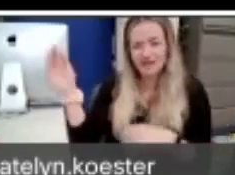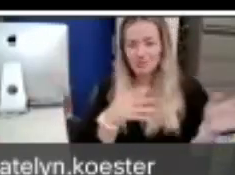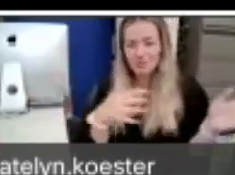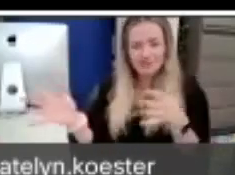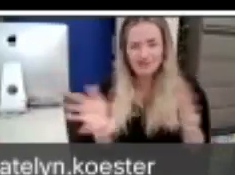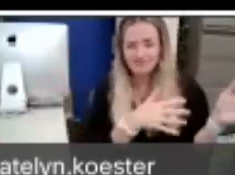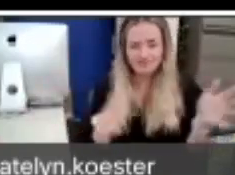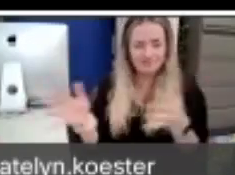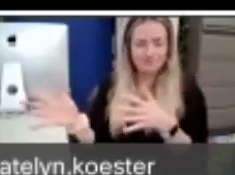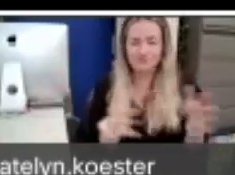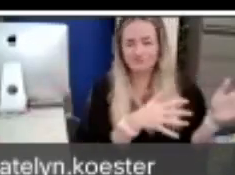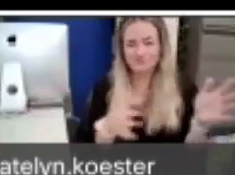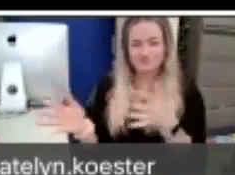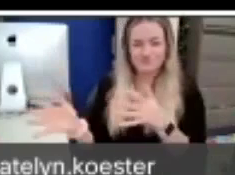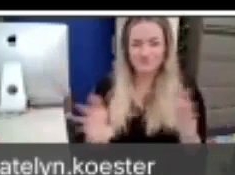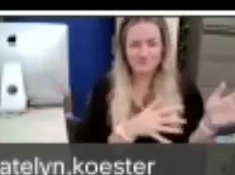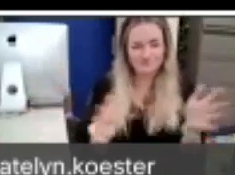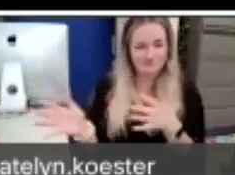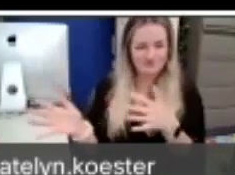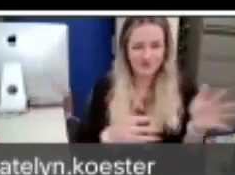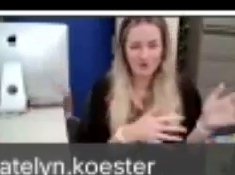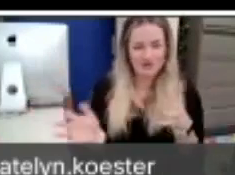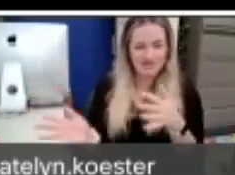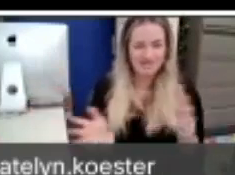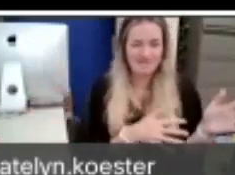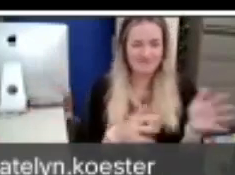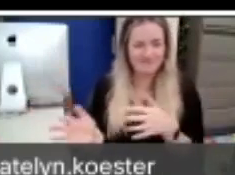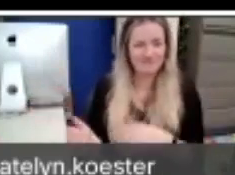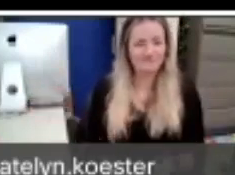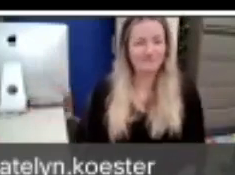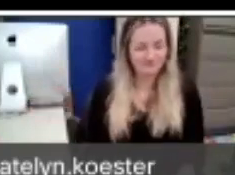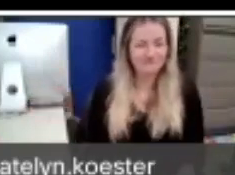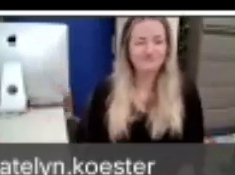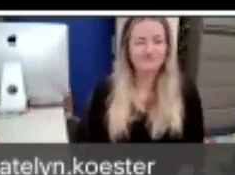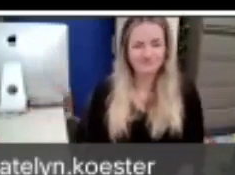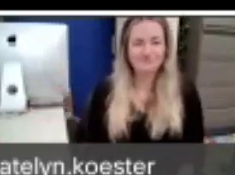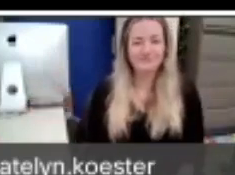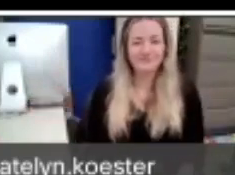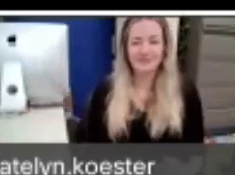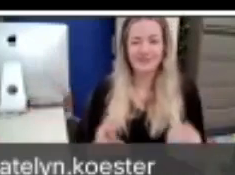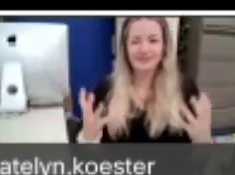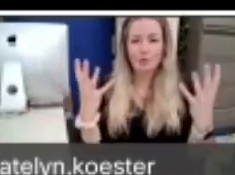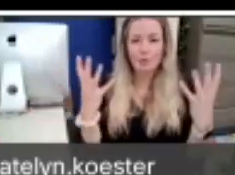Wind, like outside is windy, like that's the motion that the air would make of the breeze.